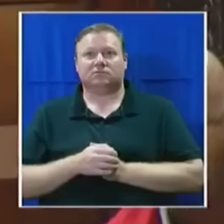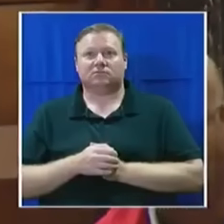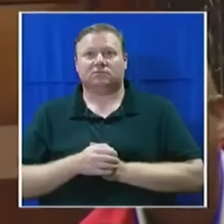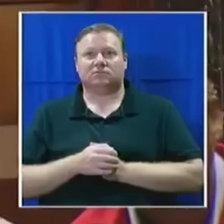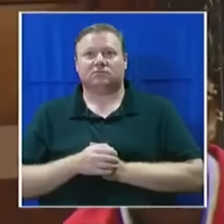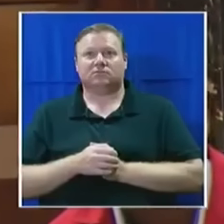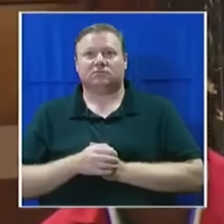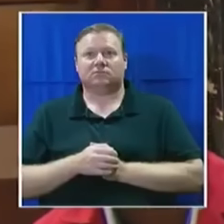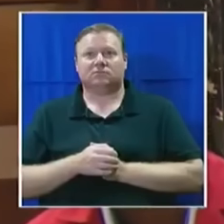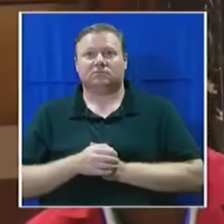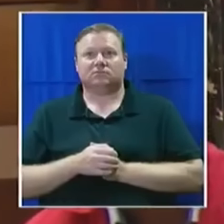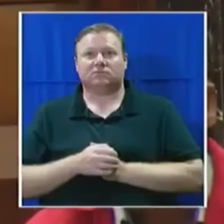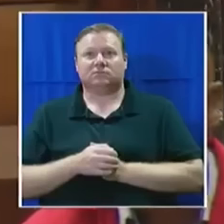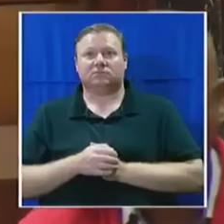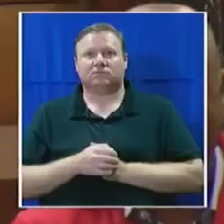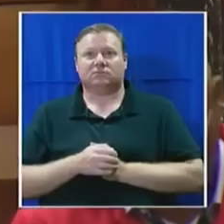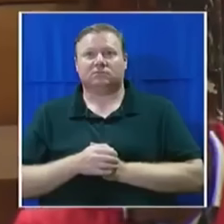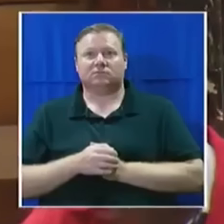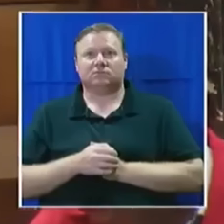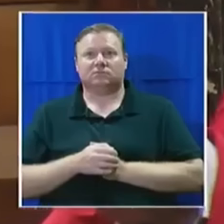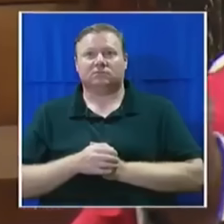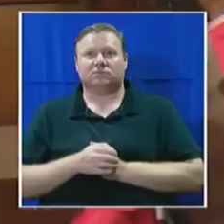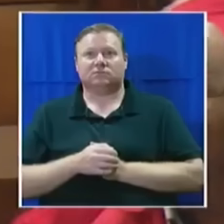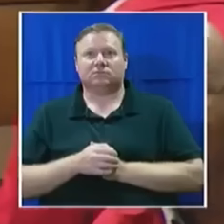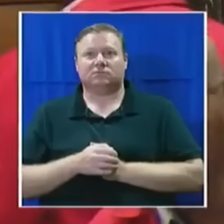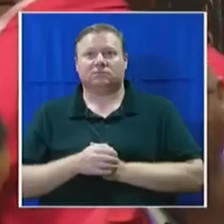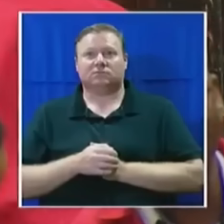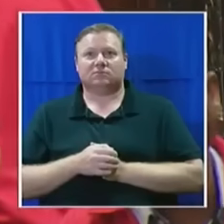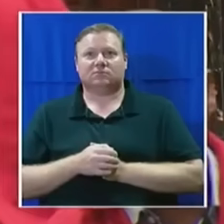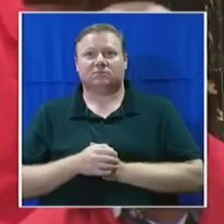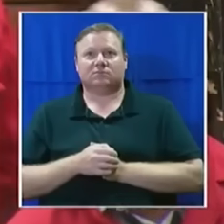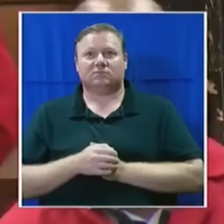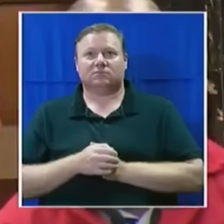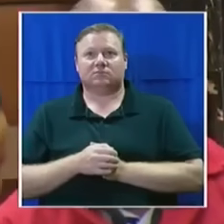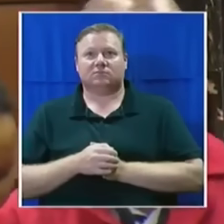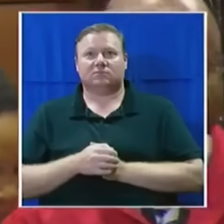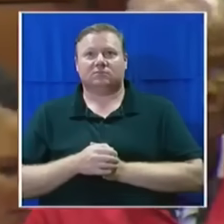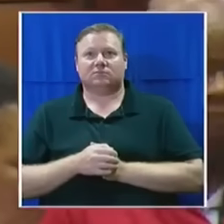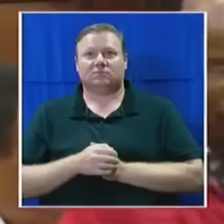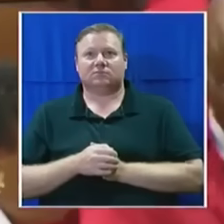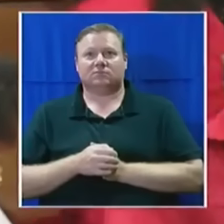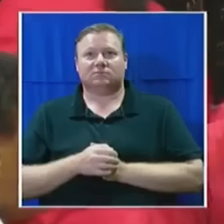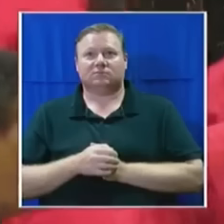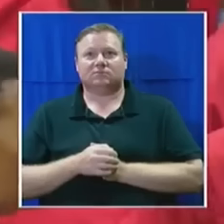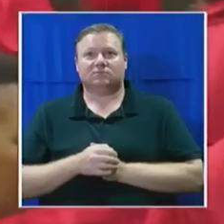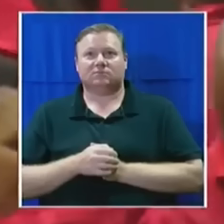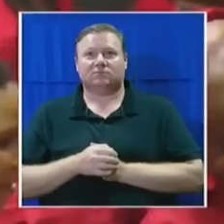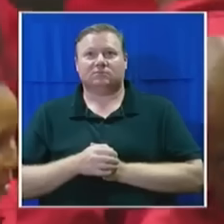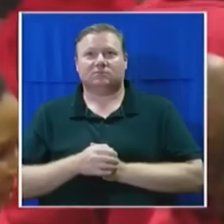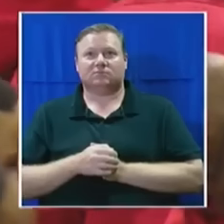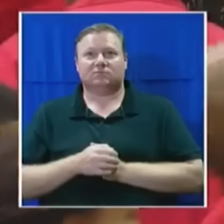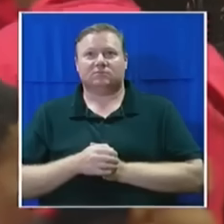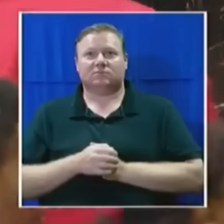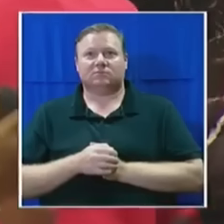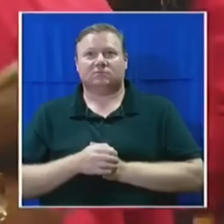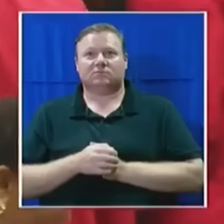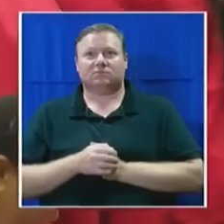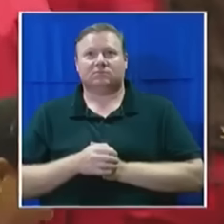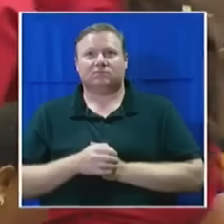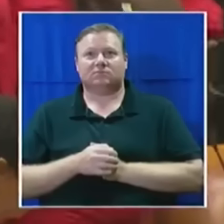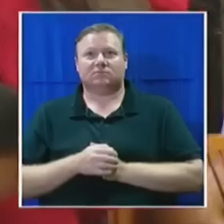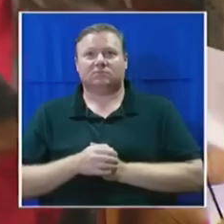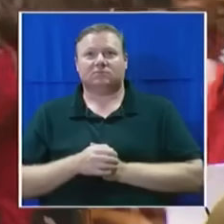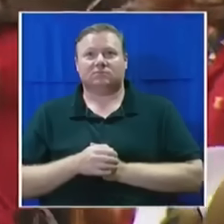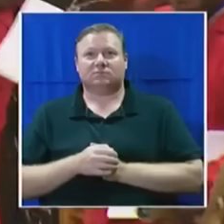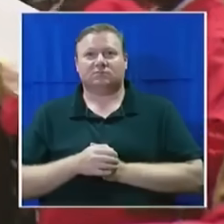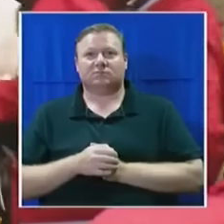Amba sticks. Amba. Honorable Chair, can you the bodyguards also follow their master? Take your